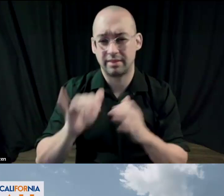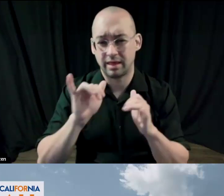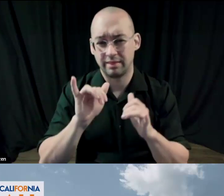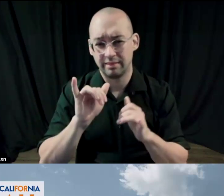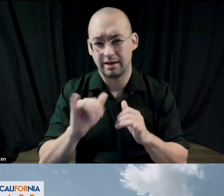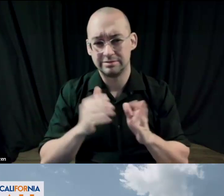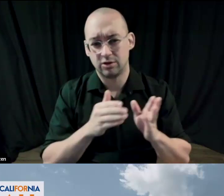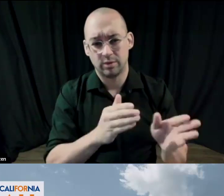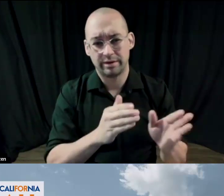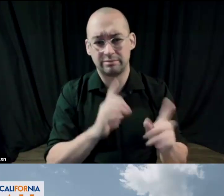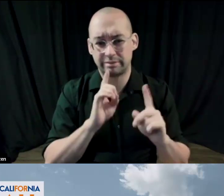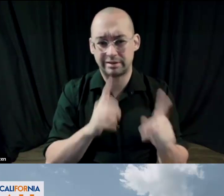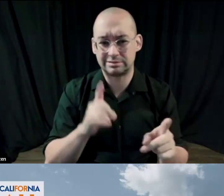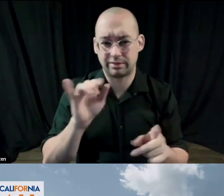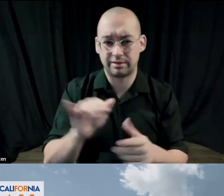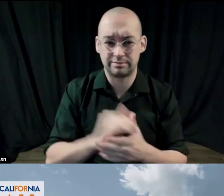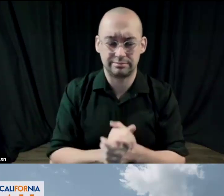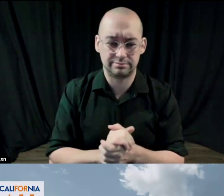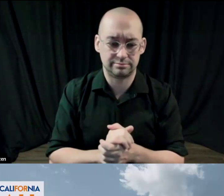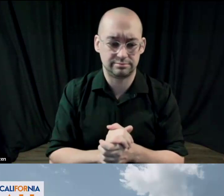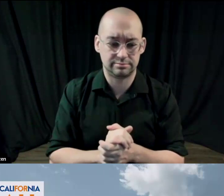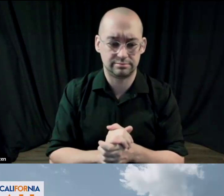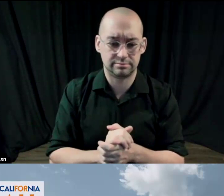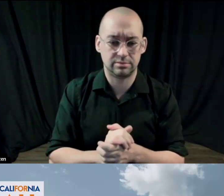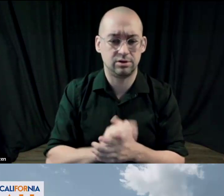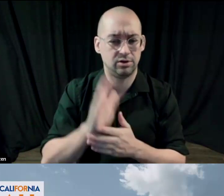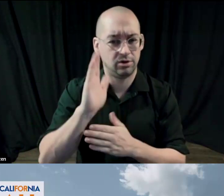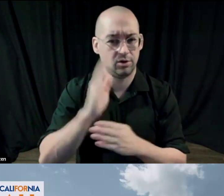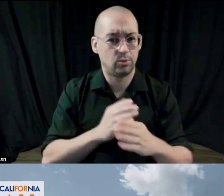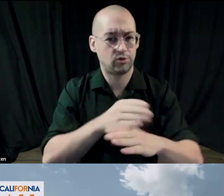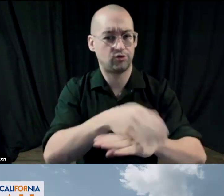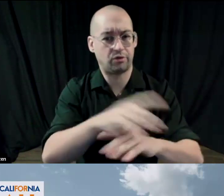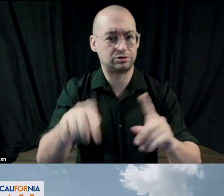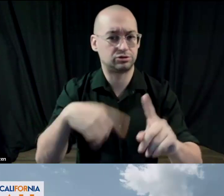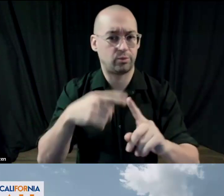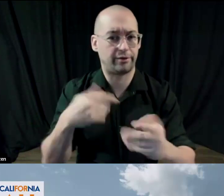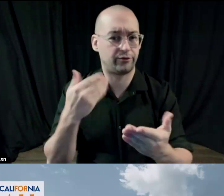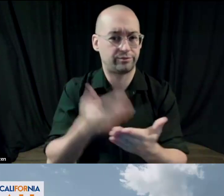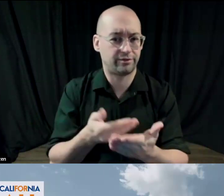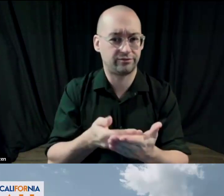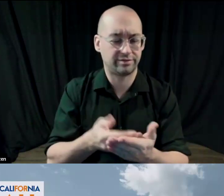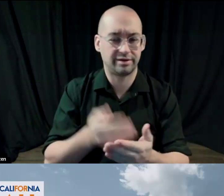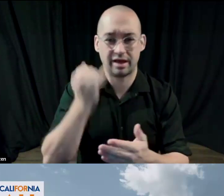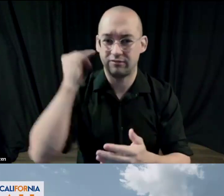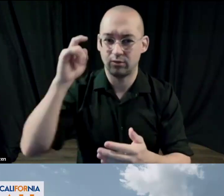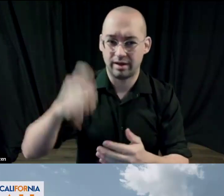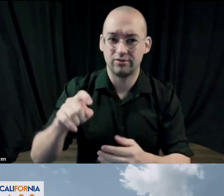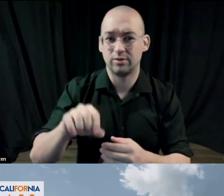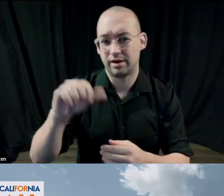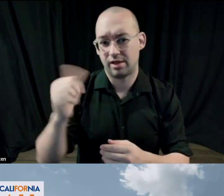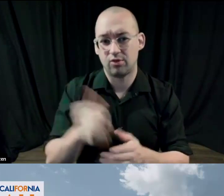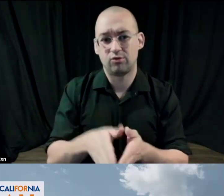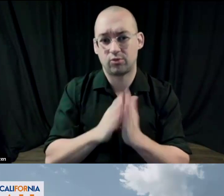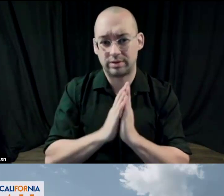question. So we'll cross the bridge when we get there if we have to do another request for application